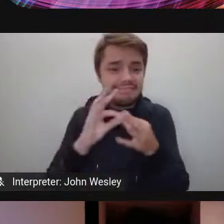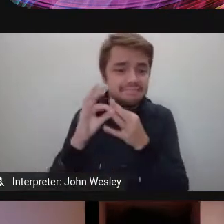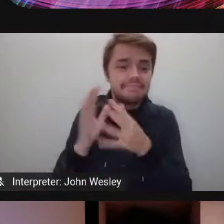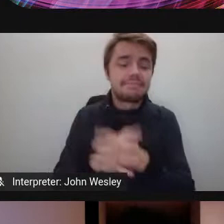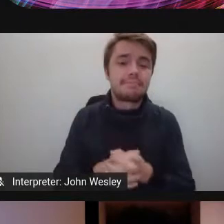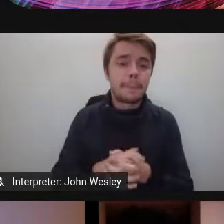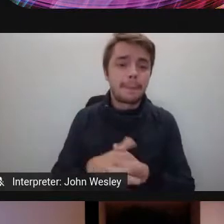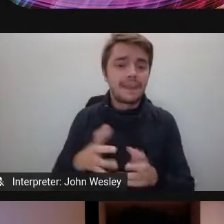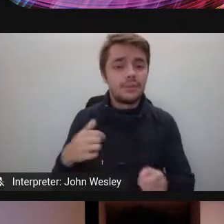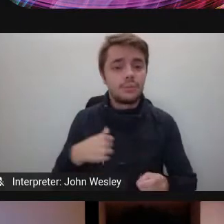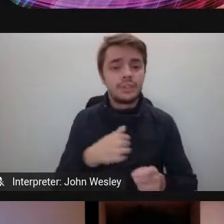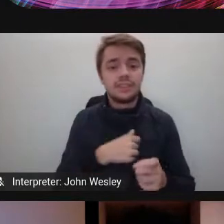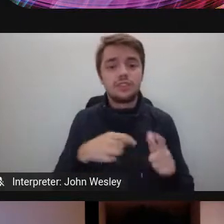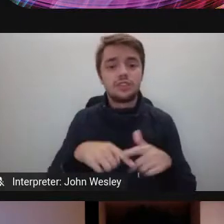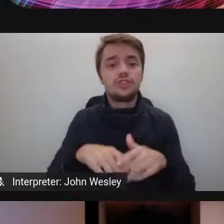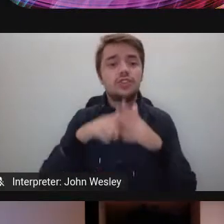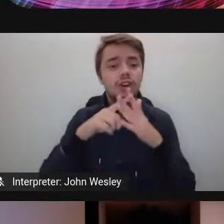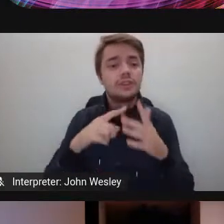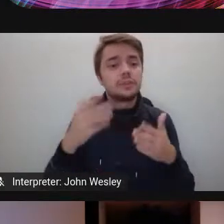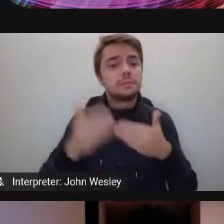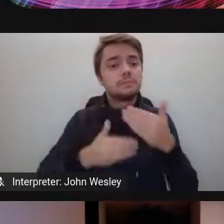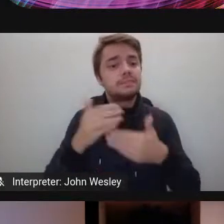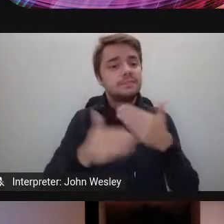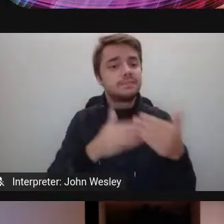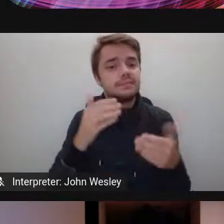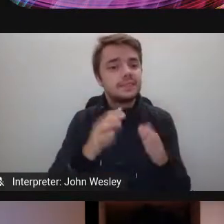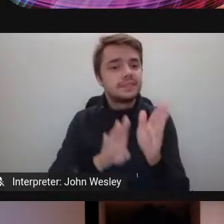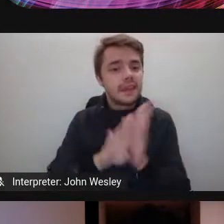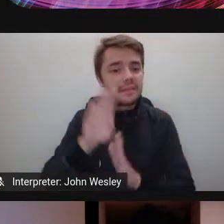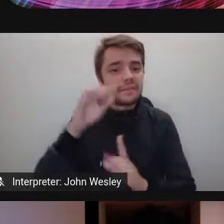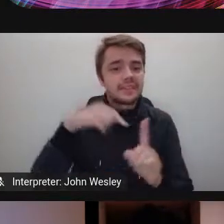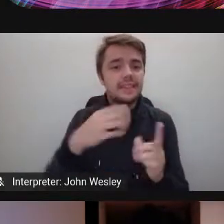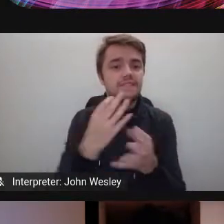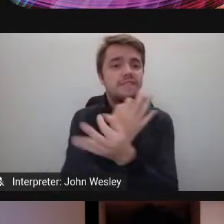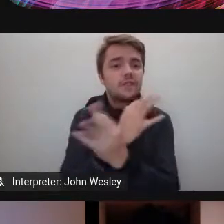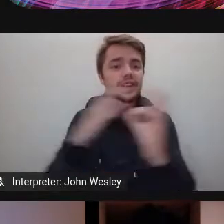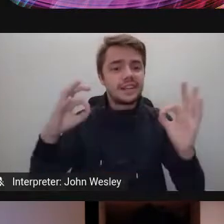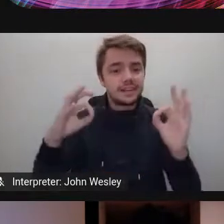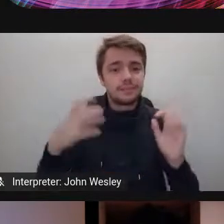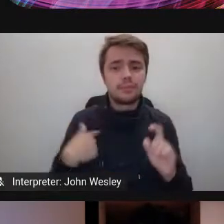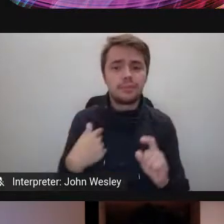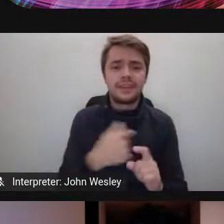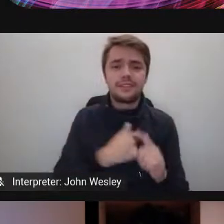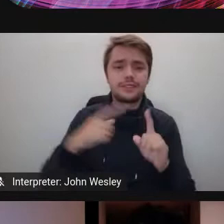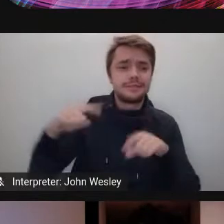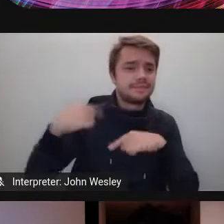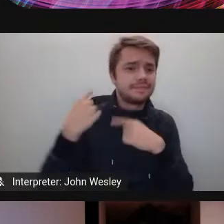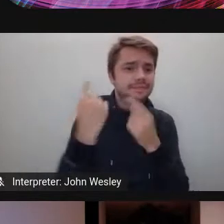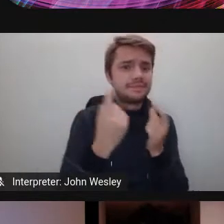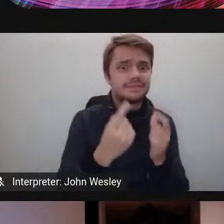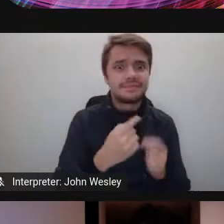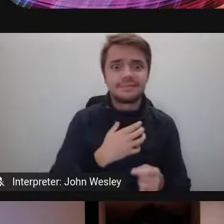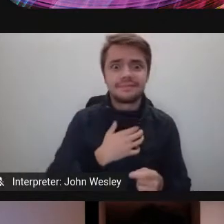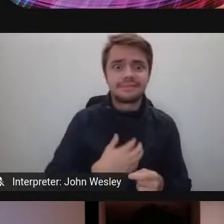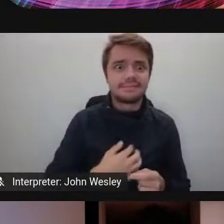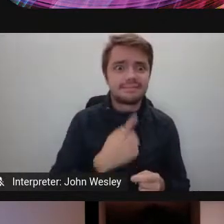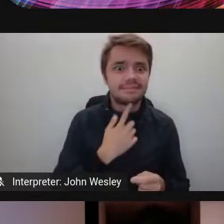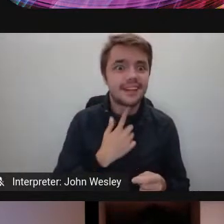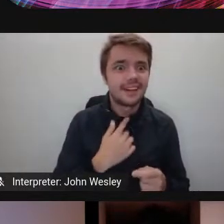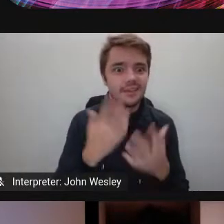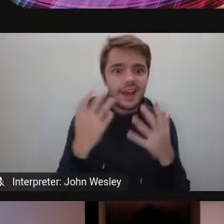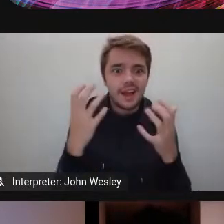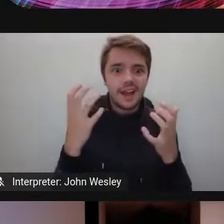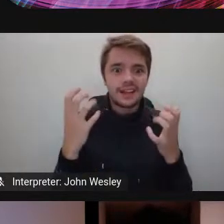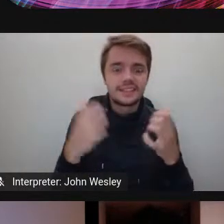you know, this kind of freedom that we've all been wanting to search for. So I think it's an interesting film as well, because